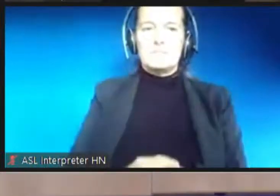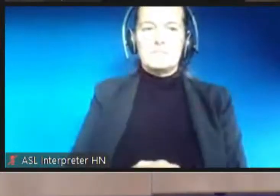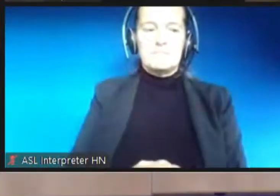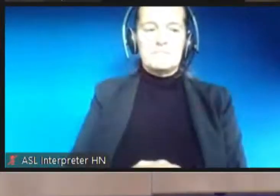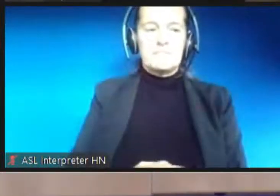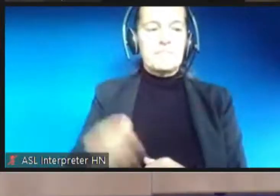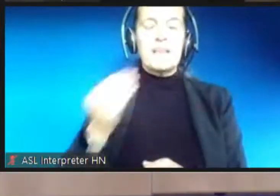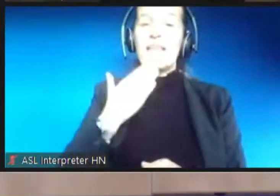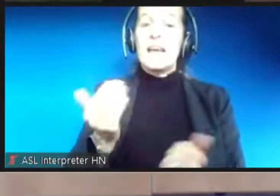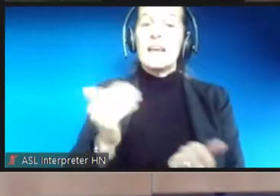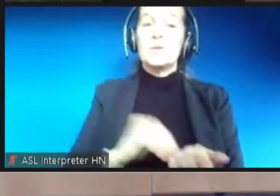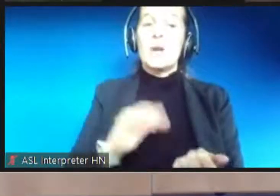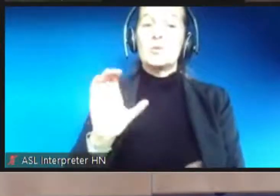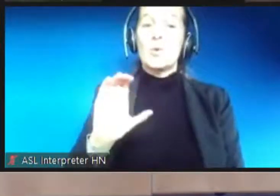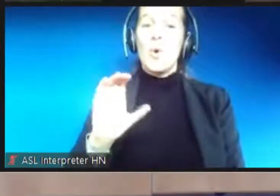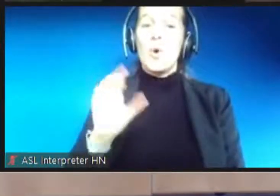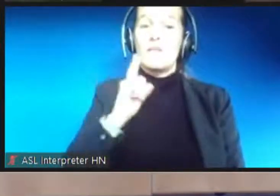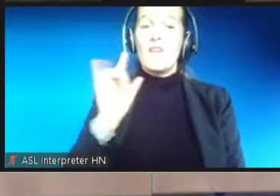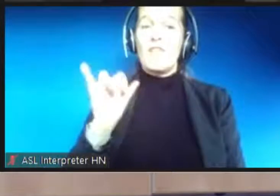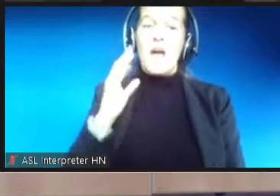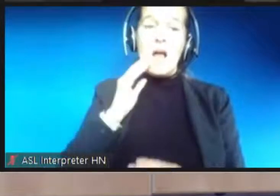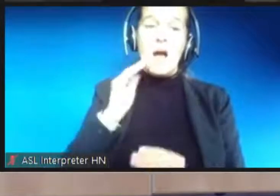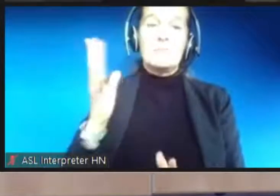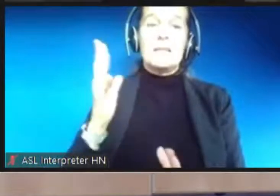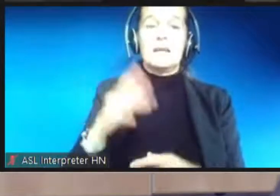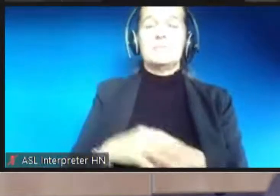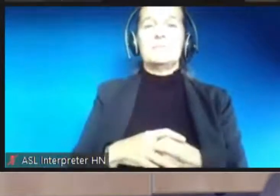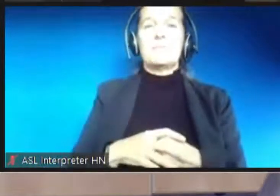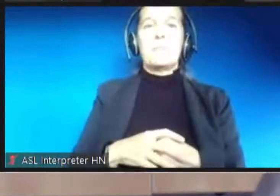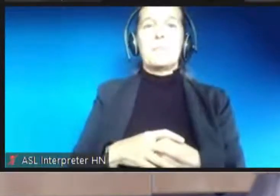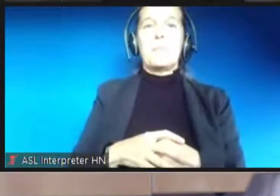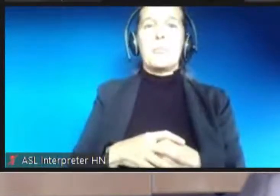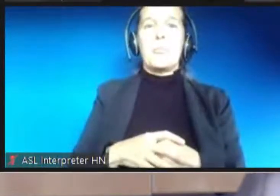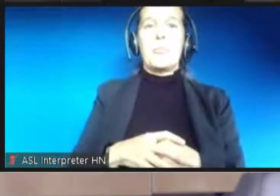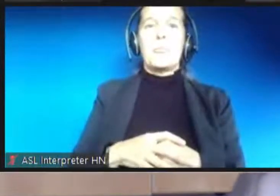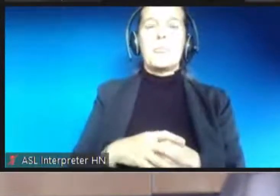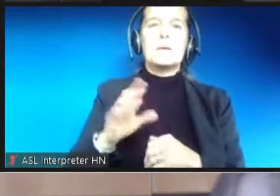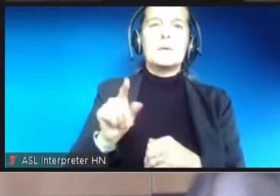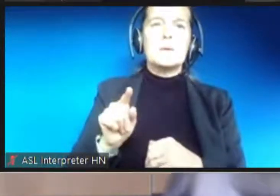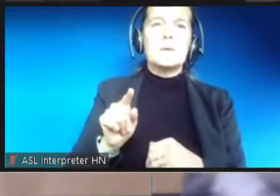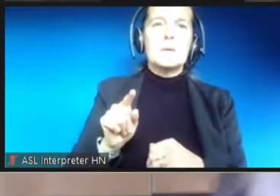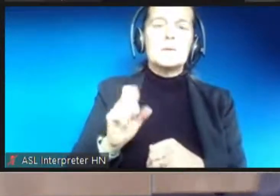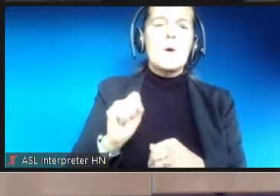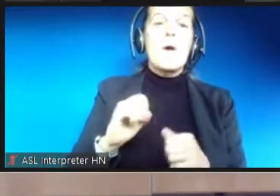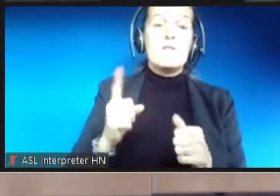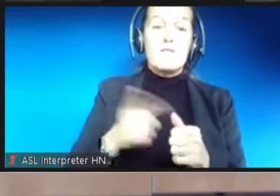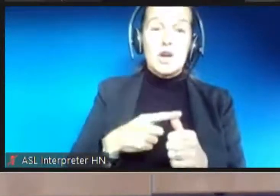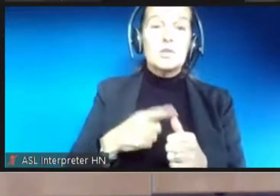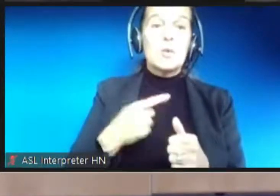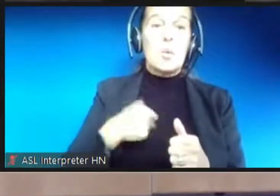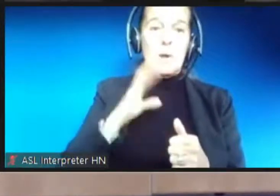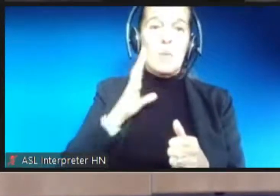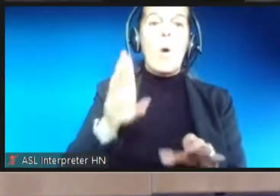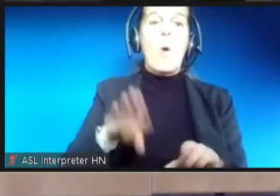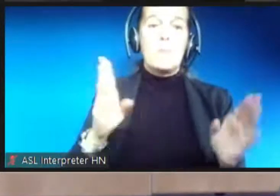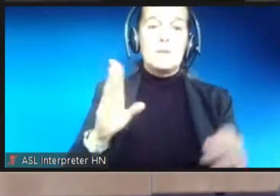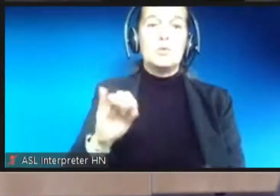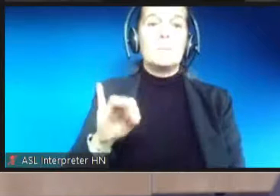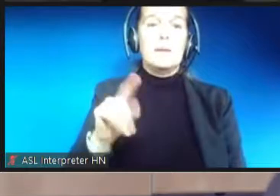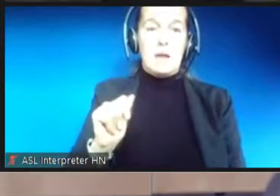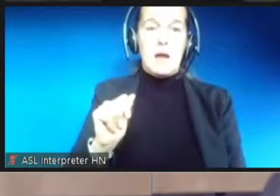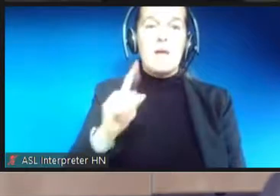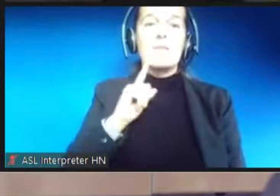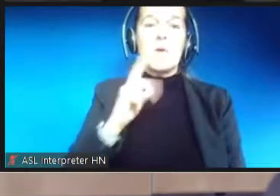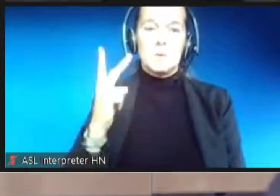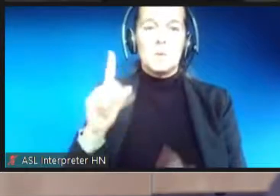Thank you, Dr. Coren, for that update. First, when we're about to open it up to the media for 2 questions each.